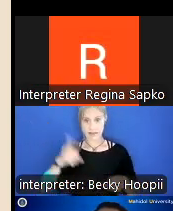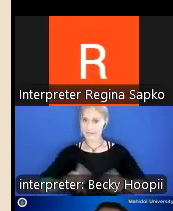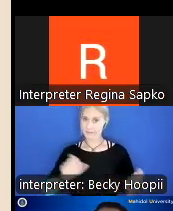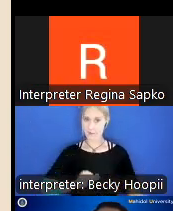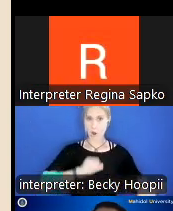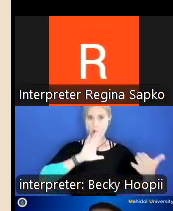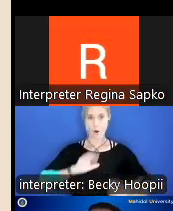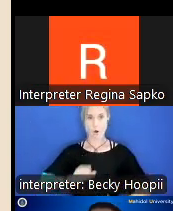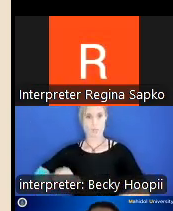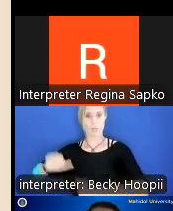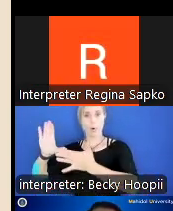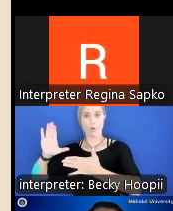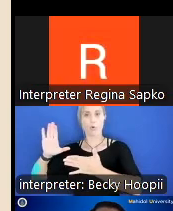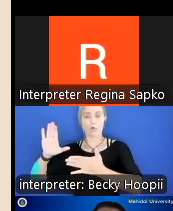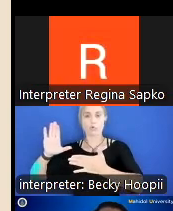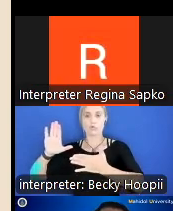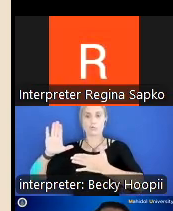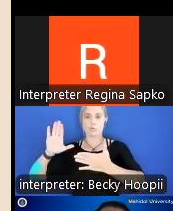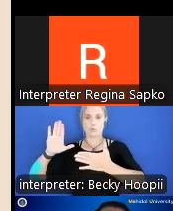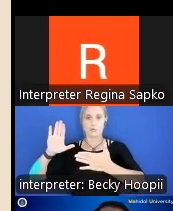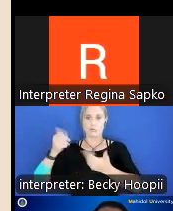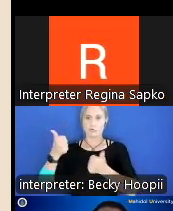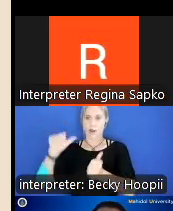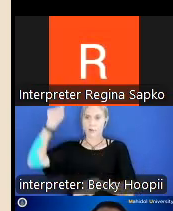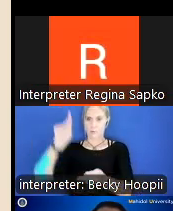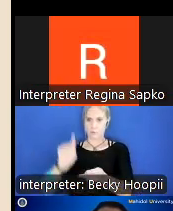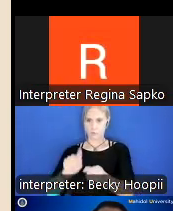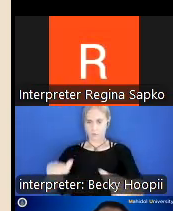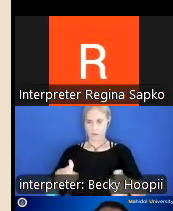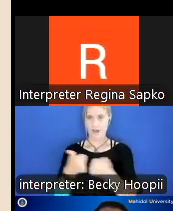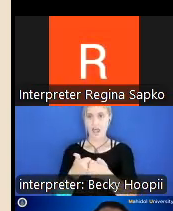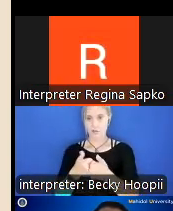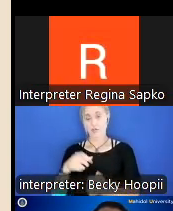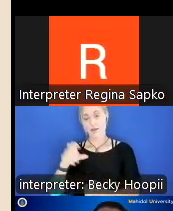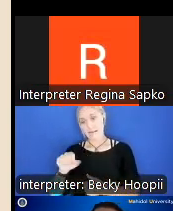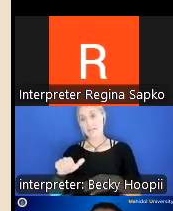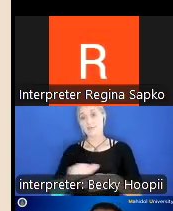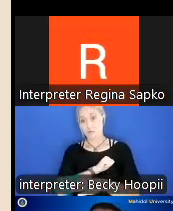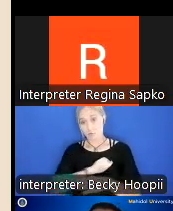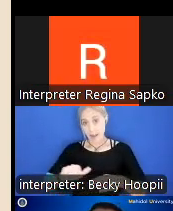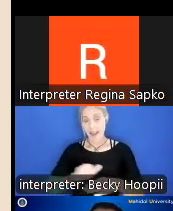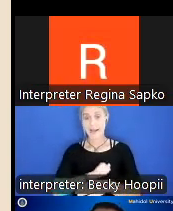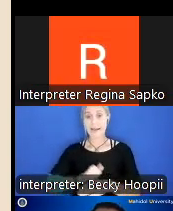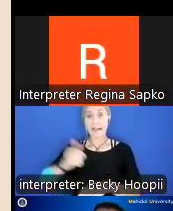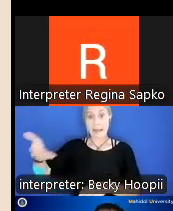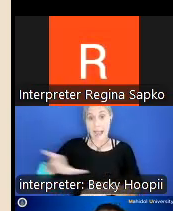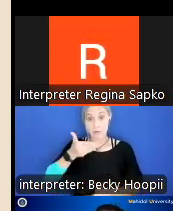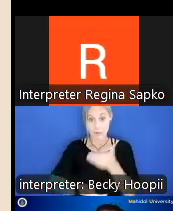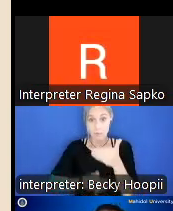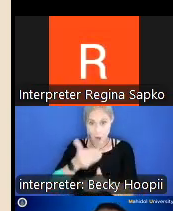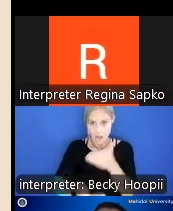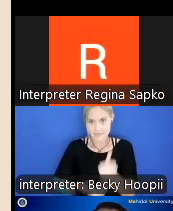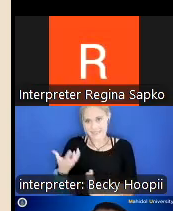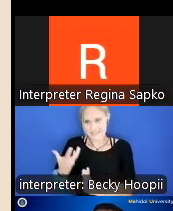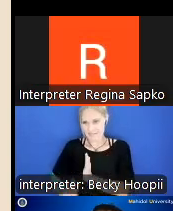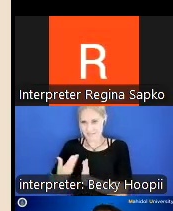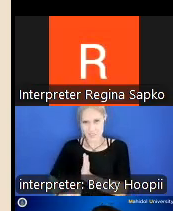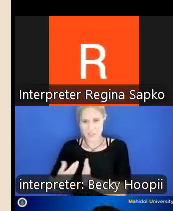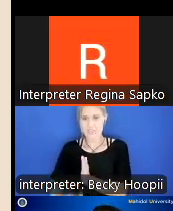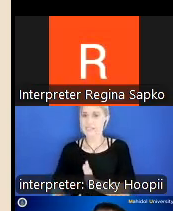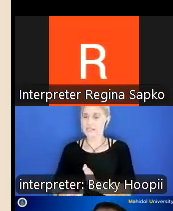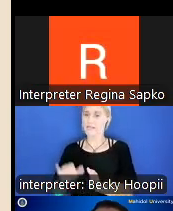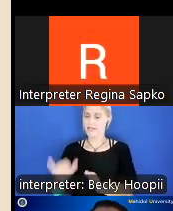address that challenge. Yes, training and onboarding deficiency about its consistent